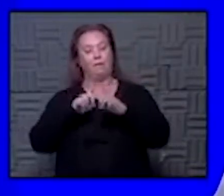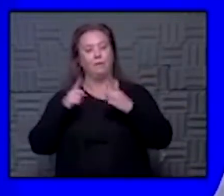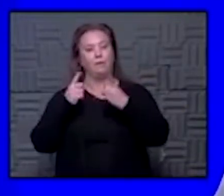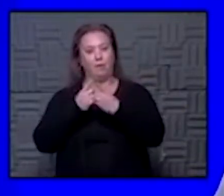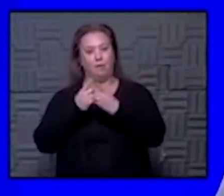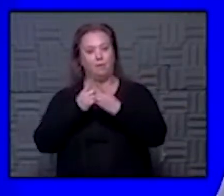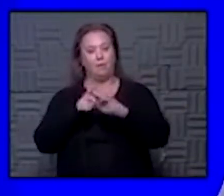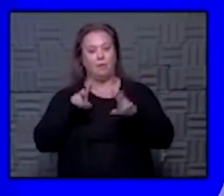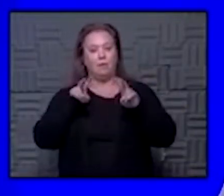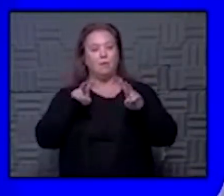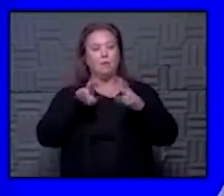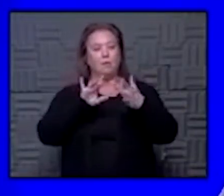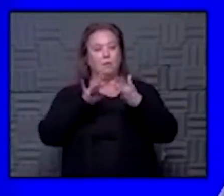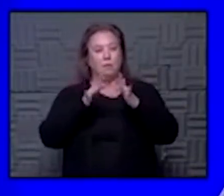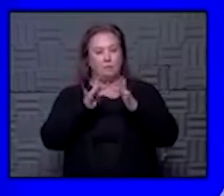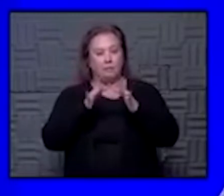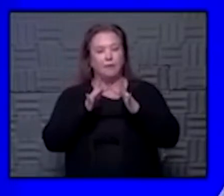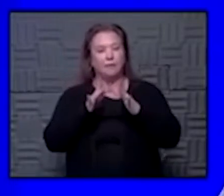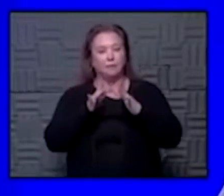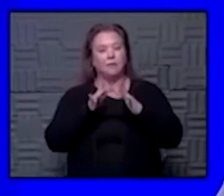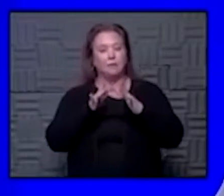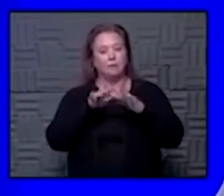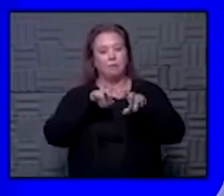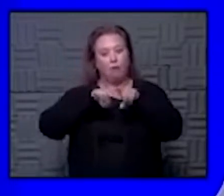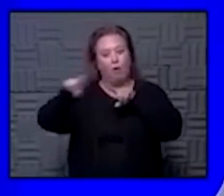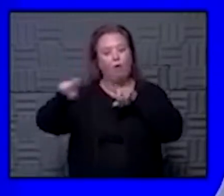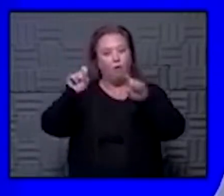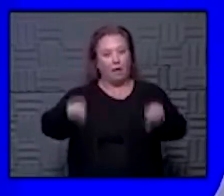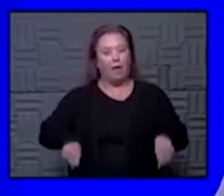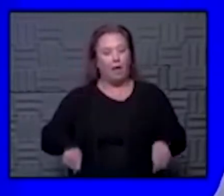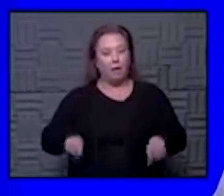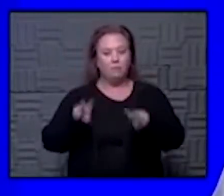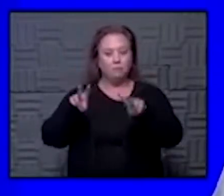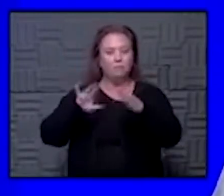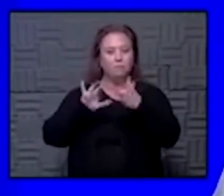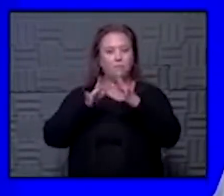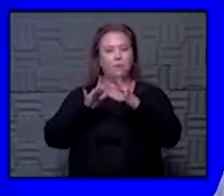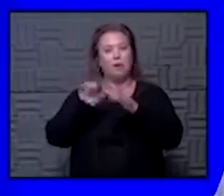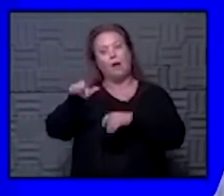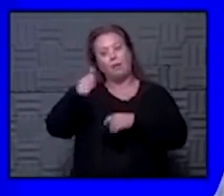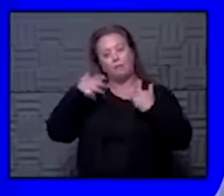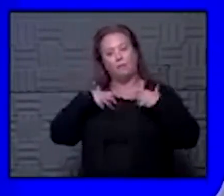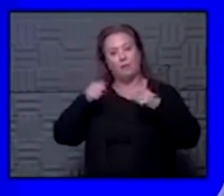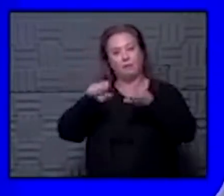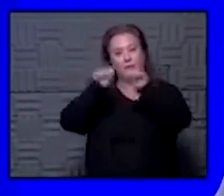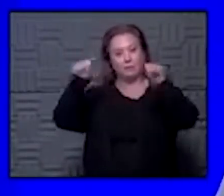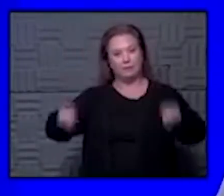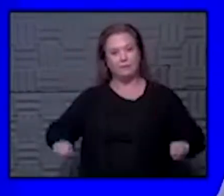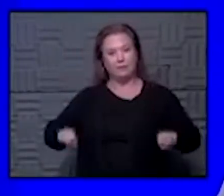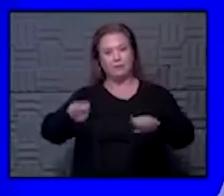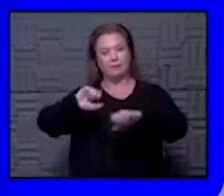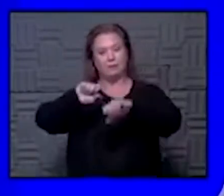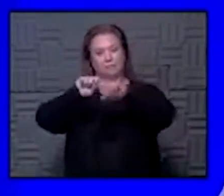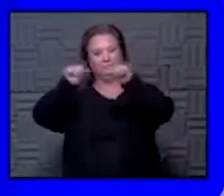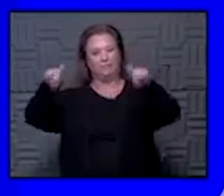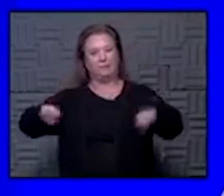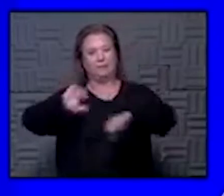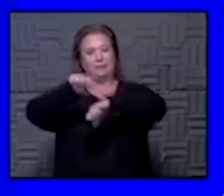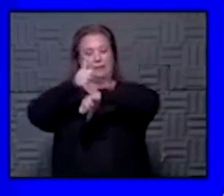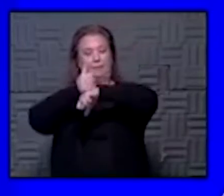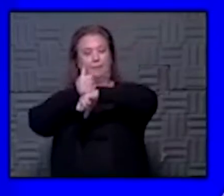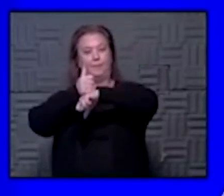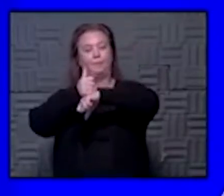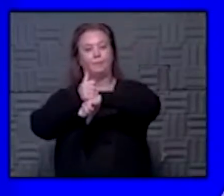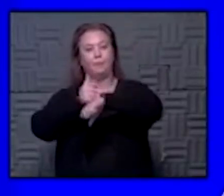those websites, call those places. We know that other health systems have places as well. You are welcome to call